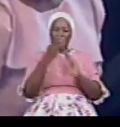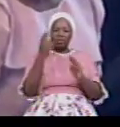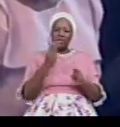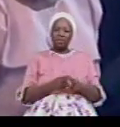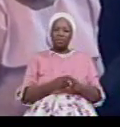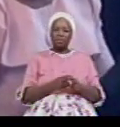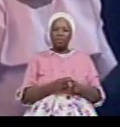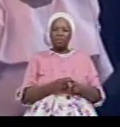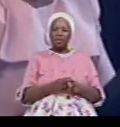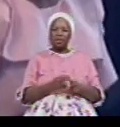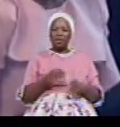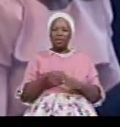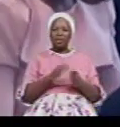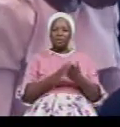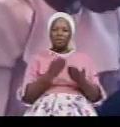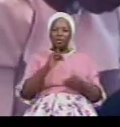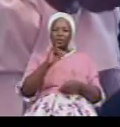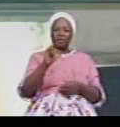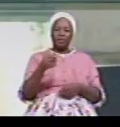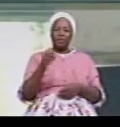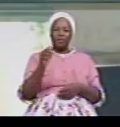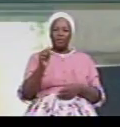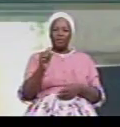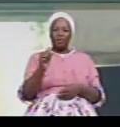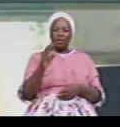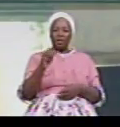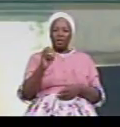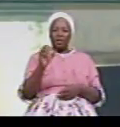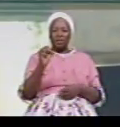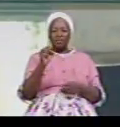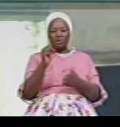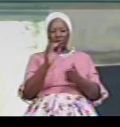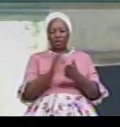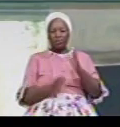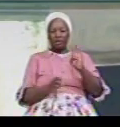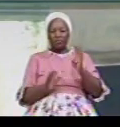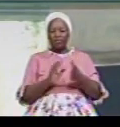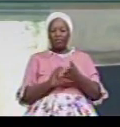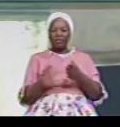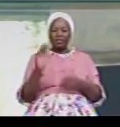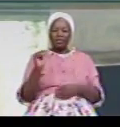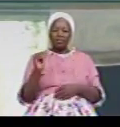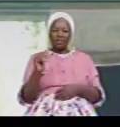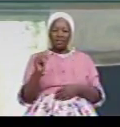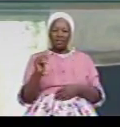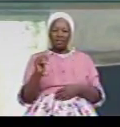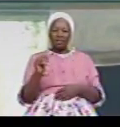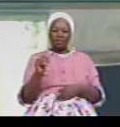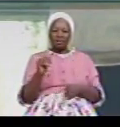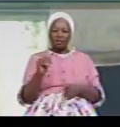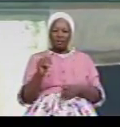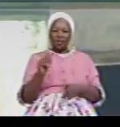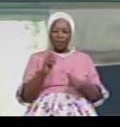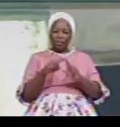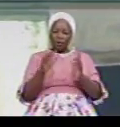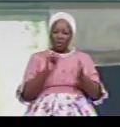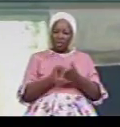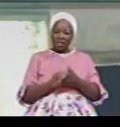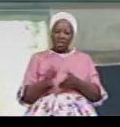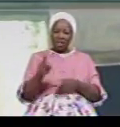James chapter 4, reading from verse 15. For that ye ought to